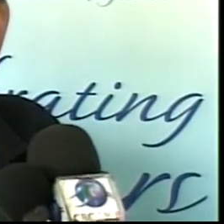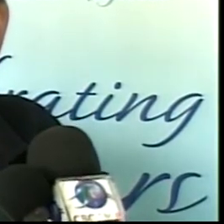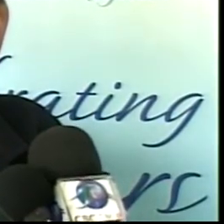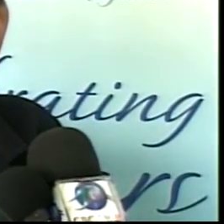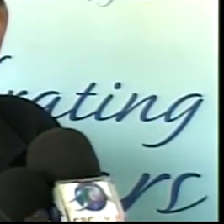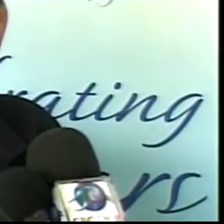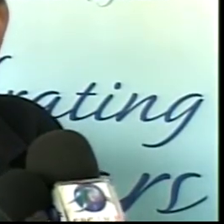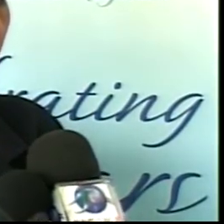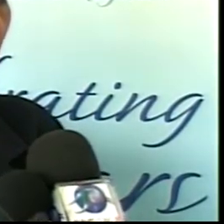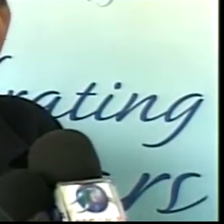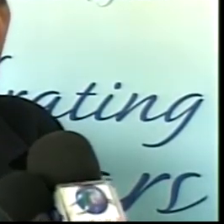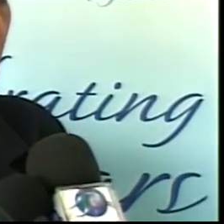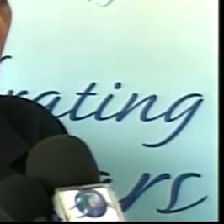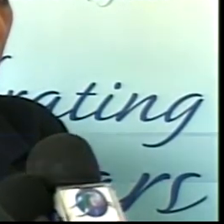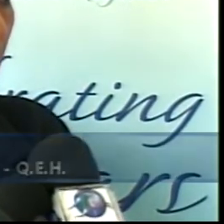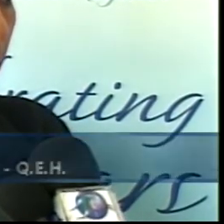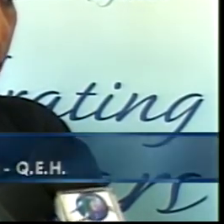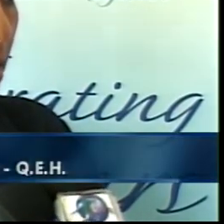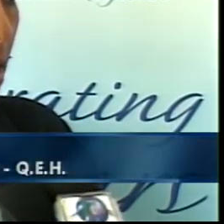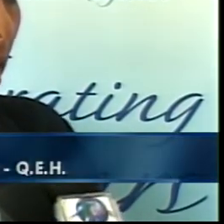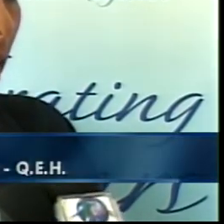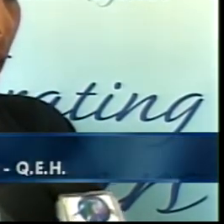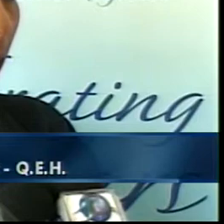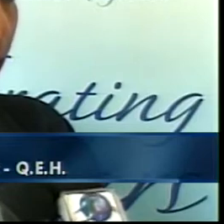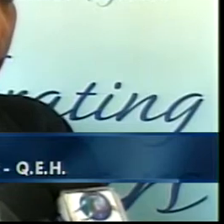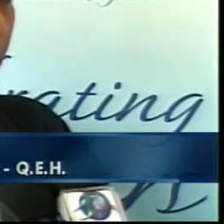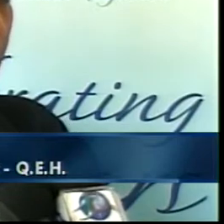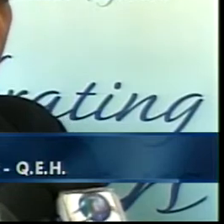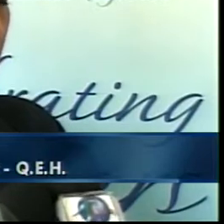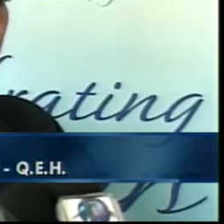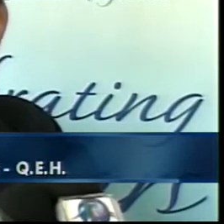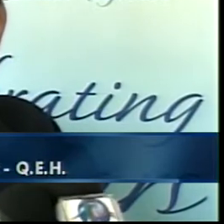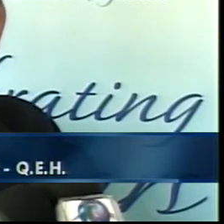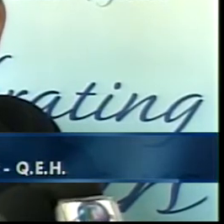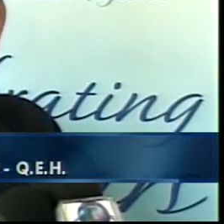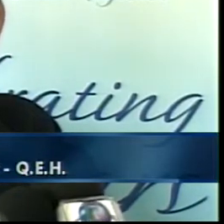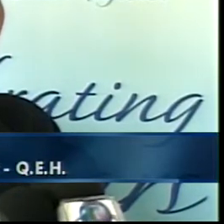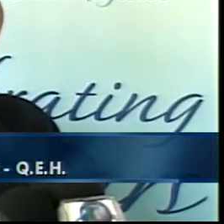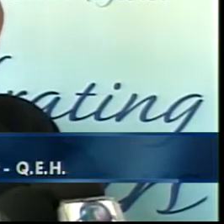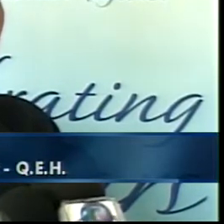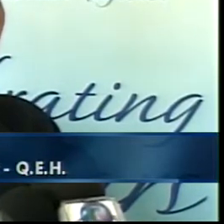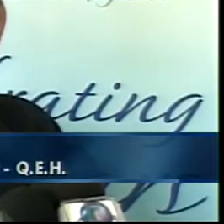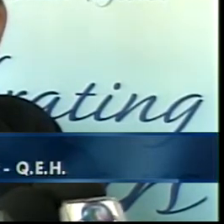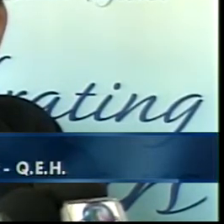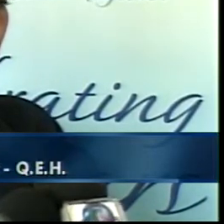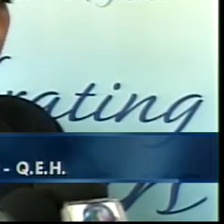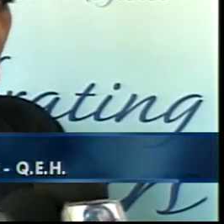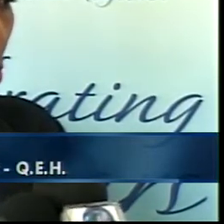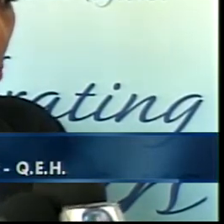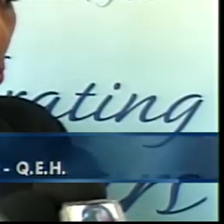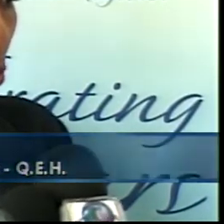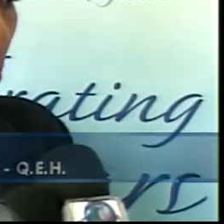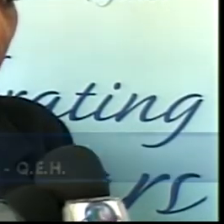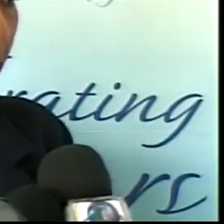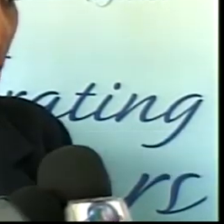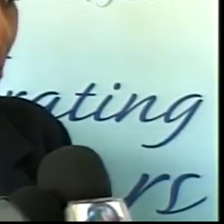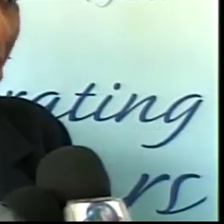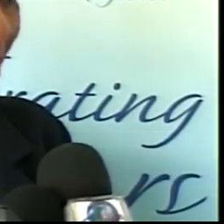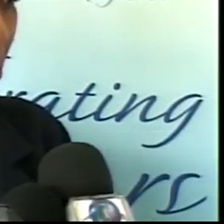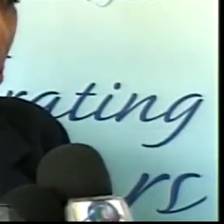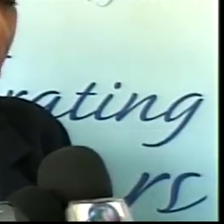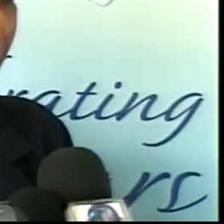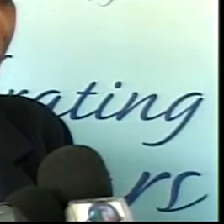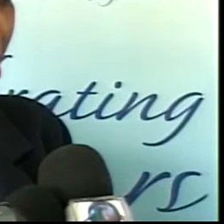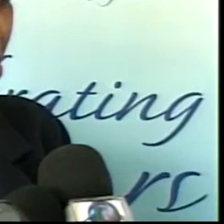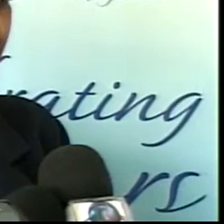donations that they would have given to the hospital over the years. And this latest project, which is the transition room and the